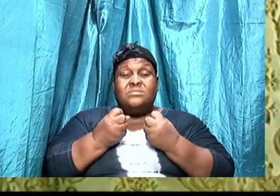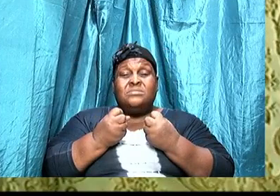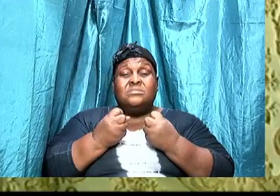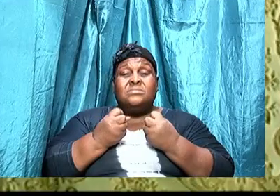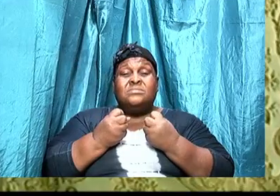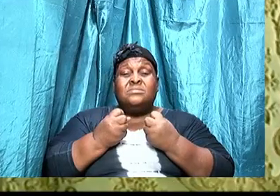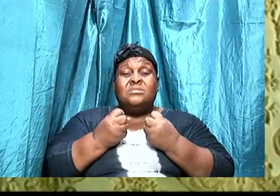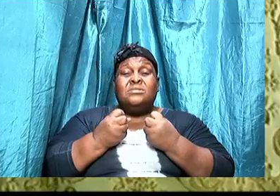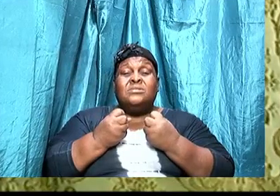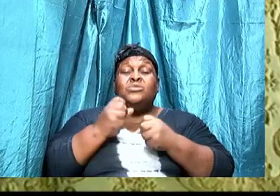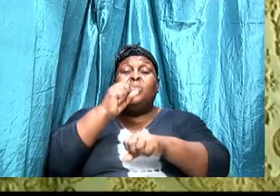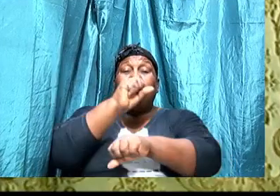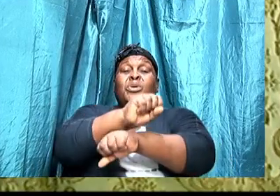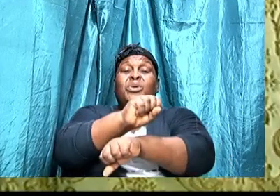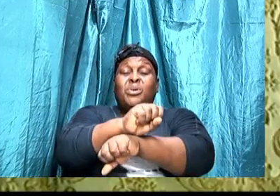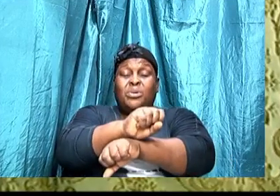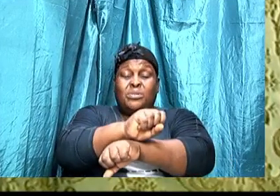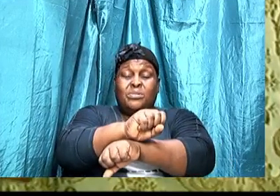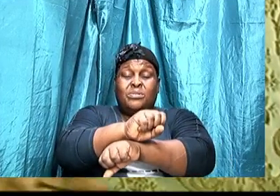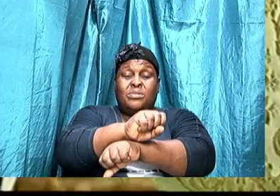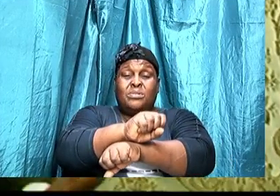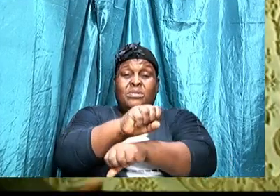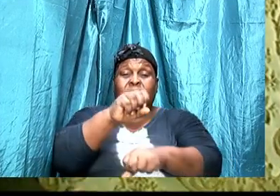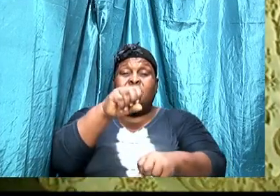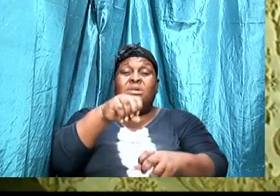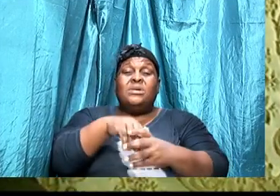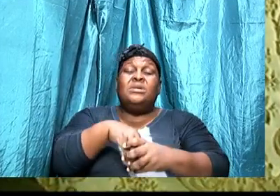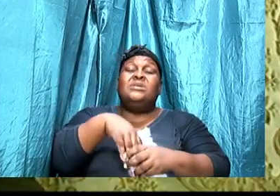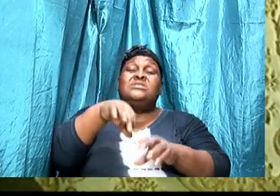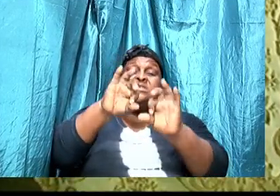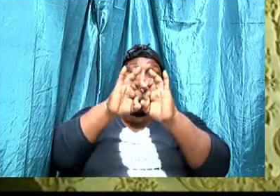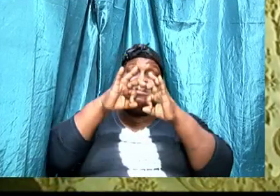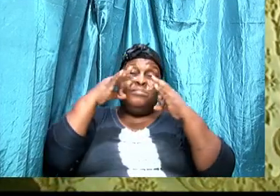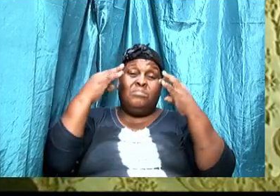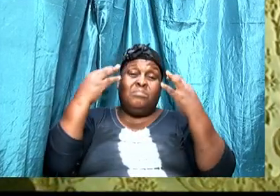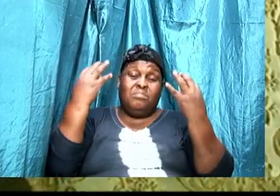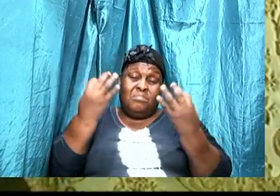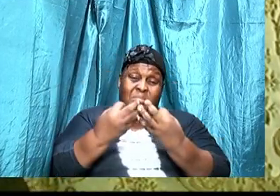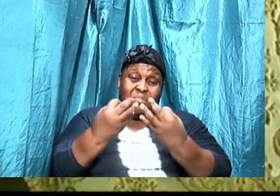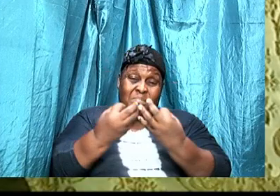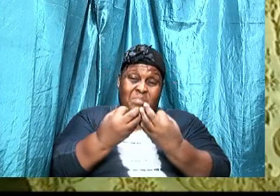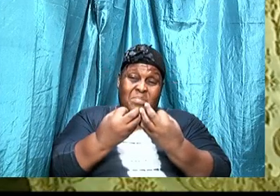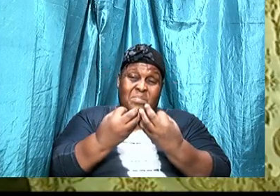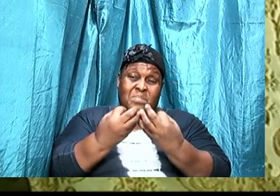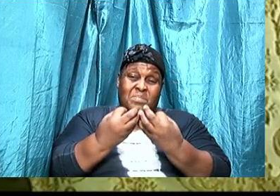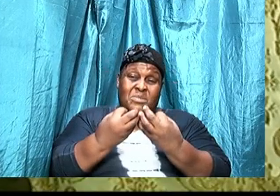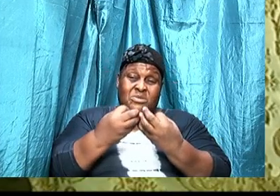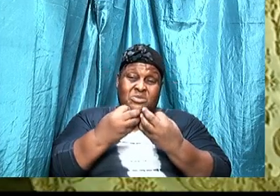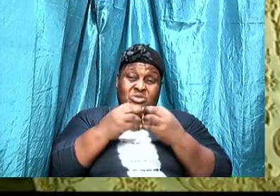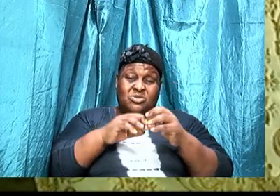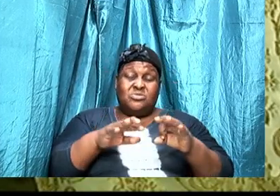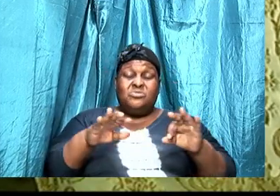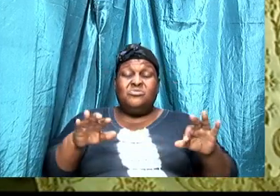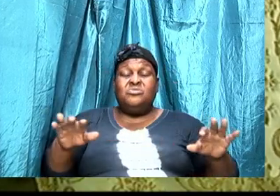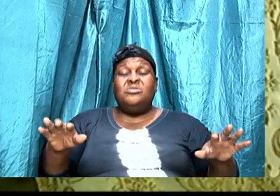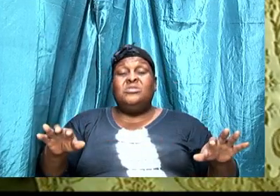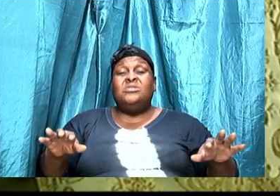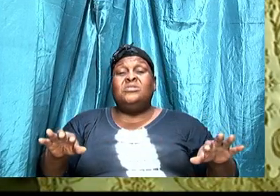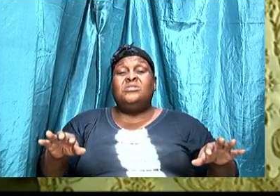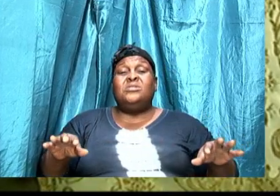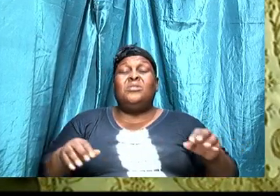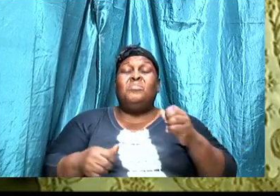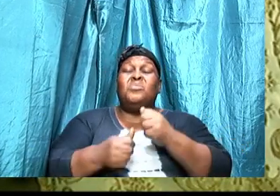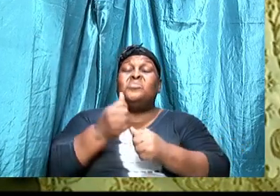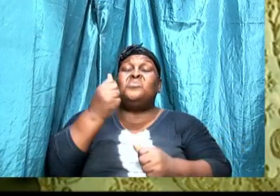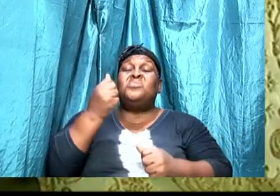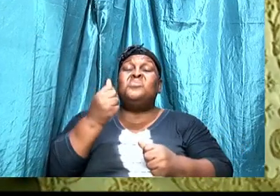God wants to operate his body. You know, that's the only way I can put it. Most of